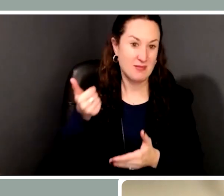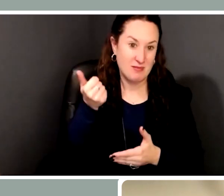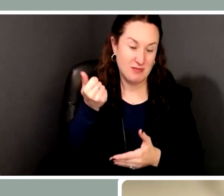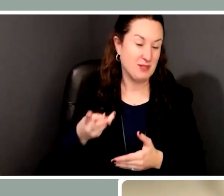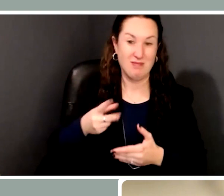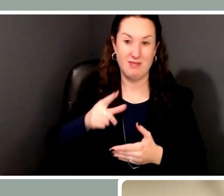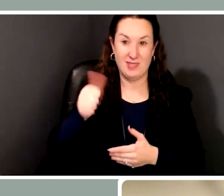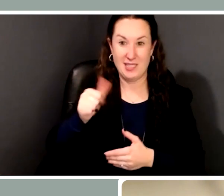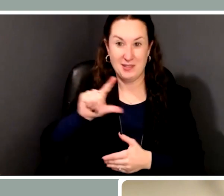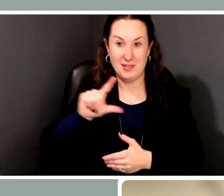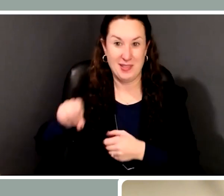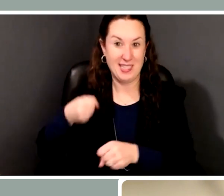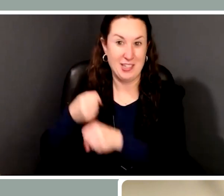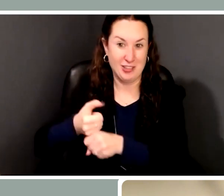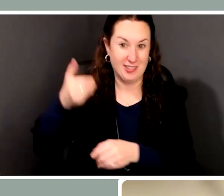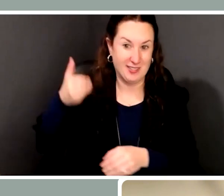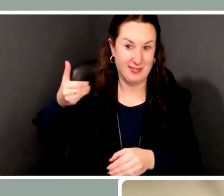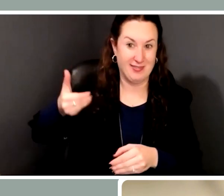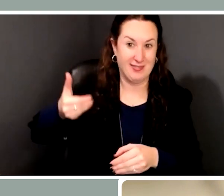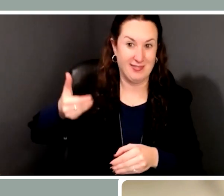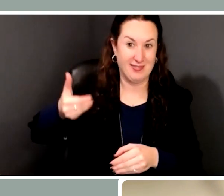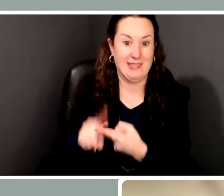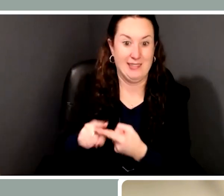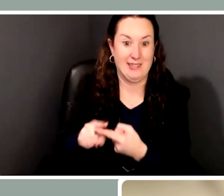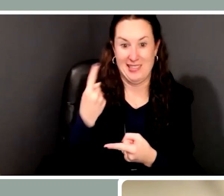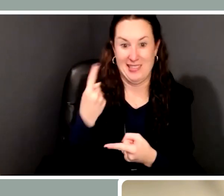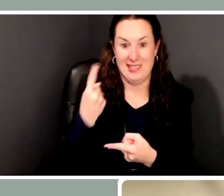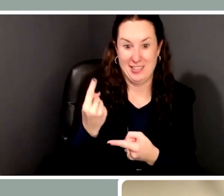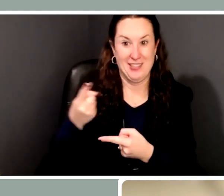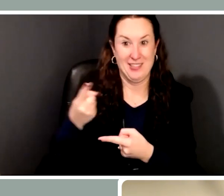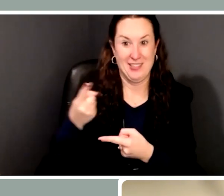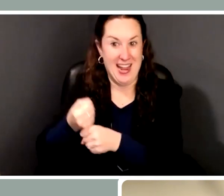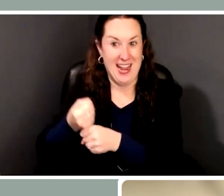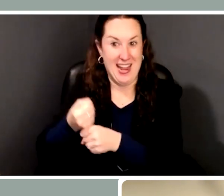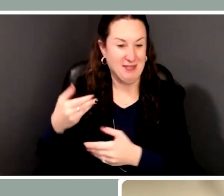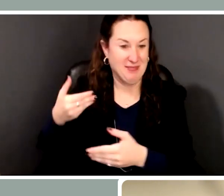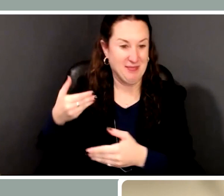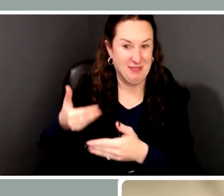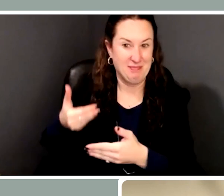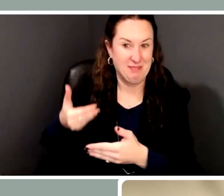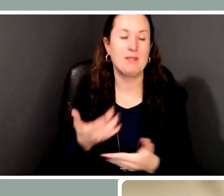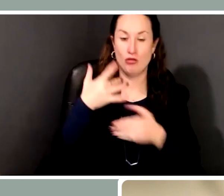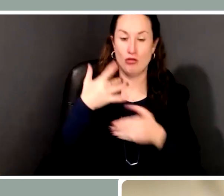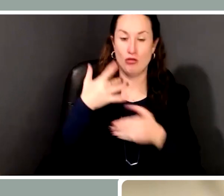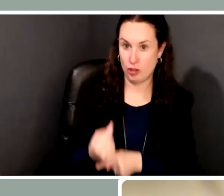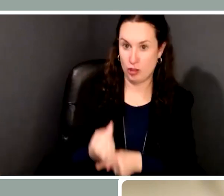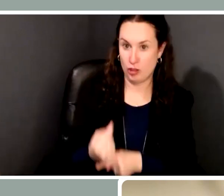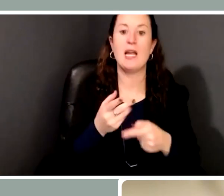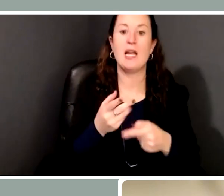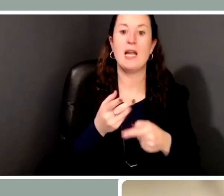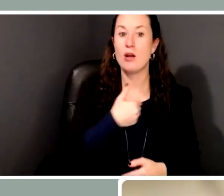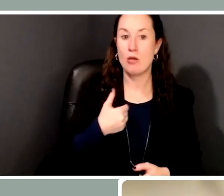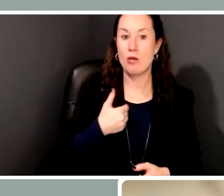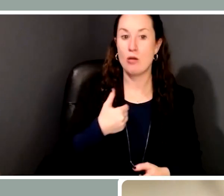until about a year and a half ago or a year ago. Okay. So traditionally, we divided breast cancer into different subtypes